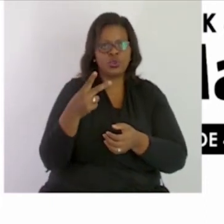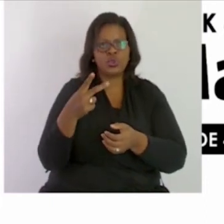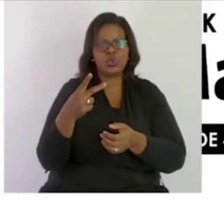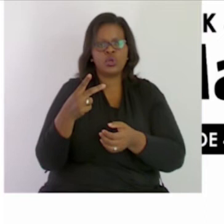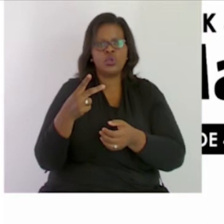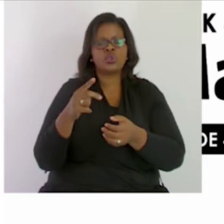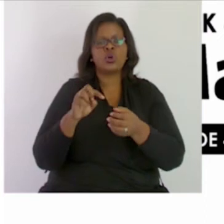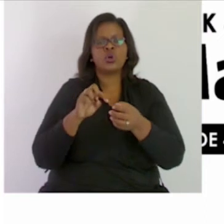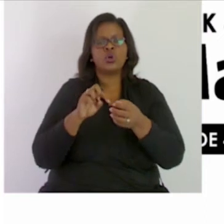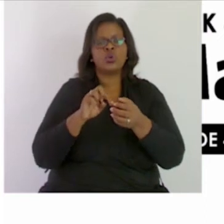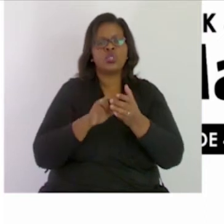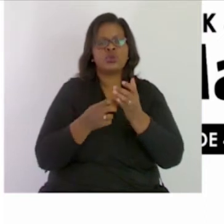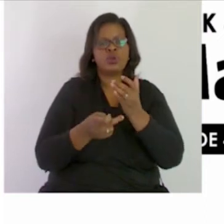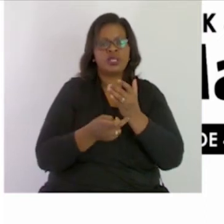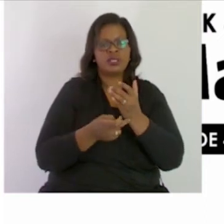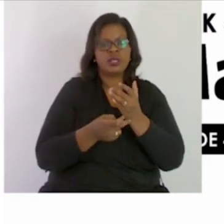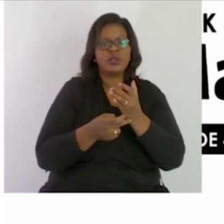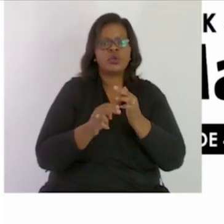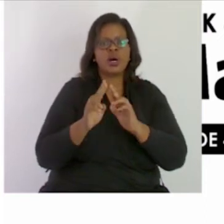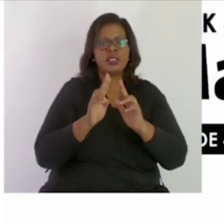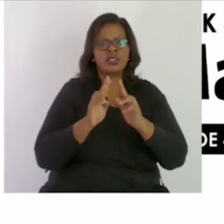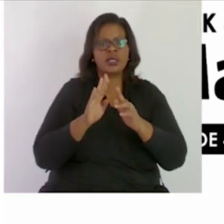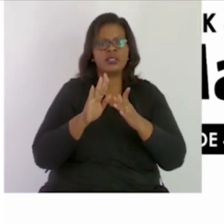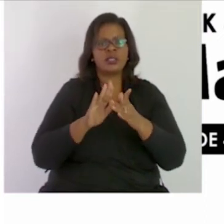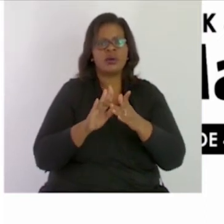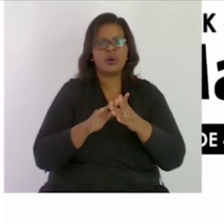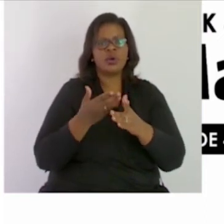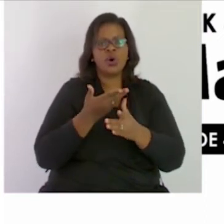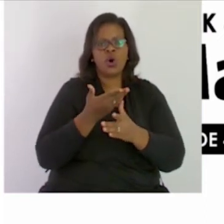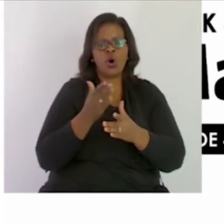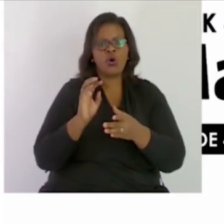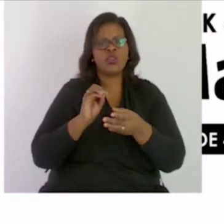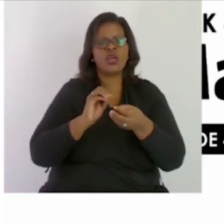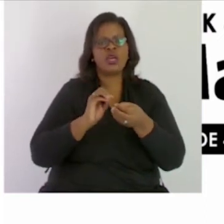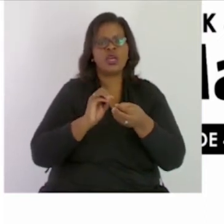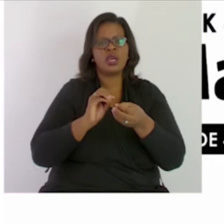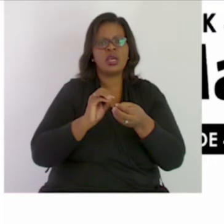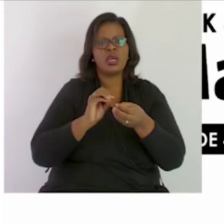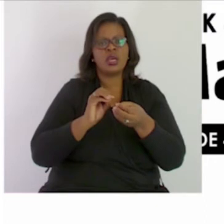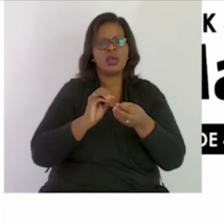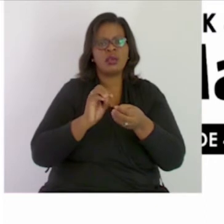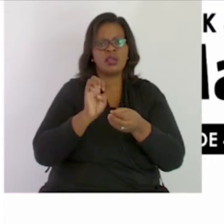listing all the odd numbers. So there are examples